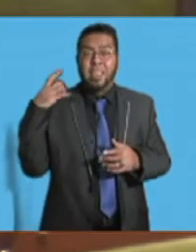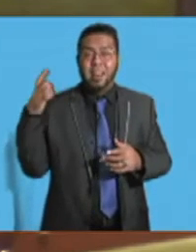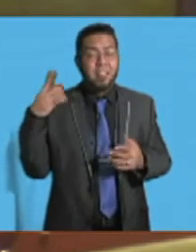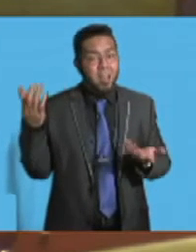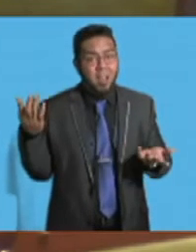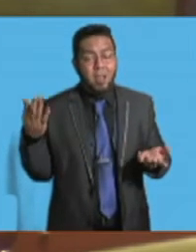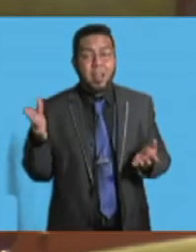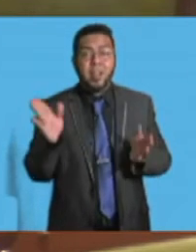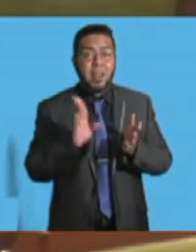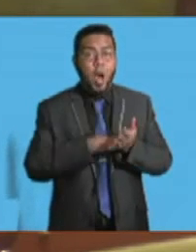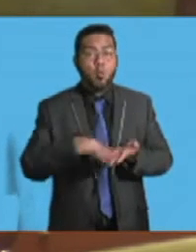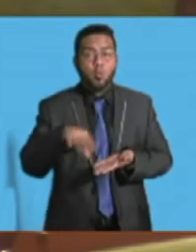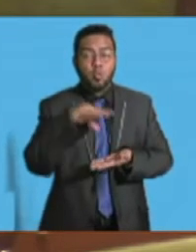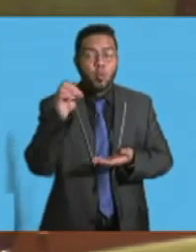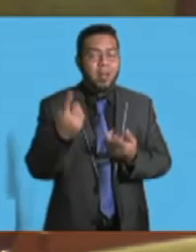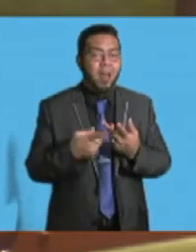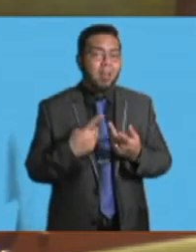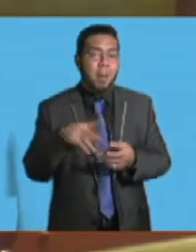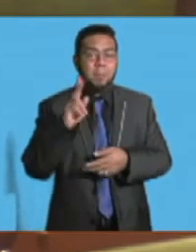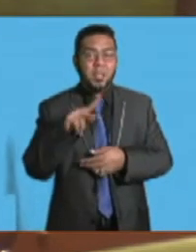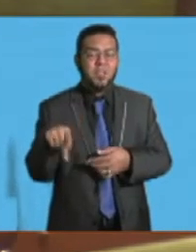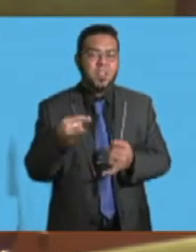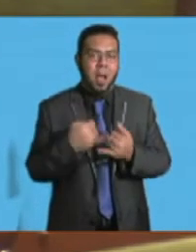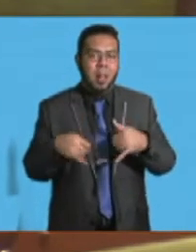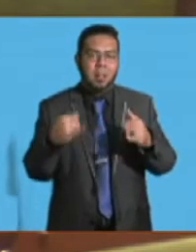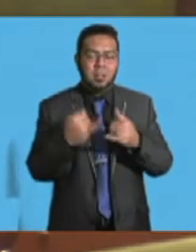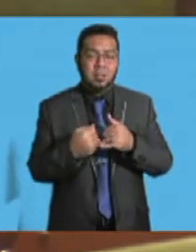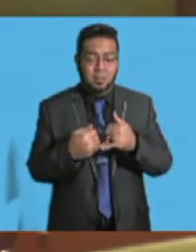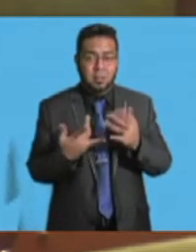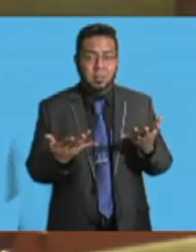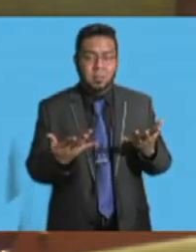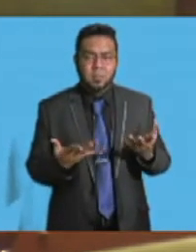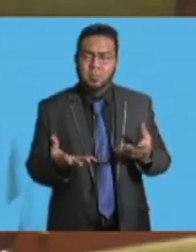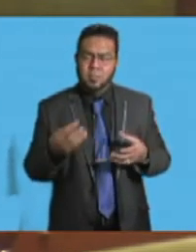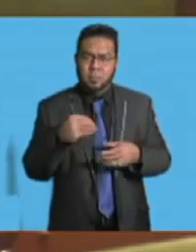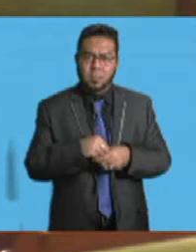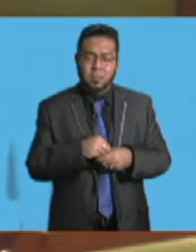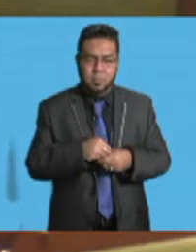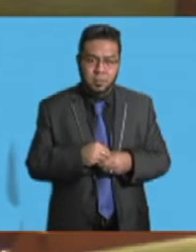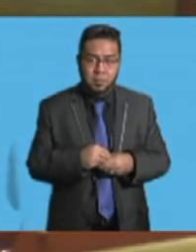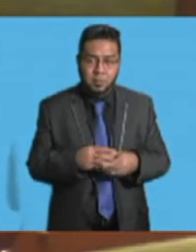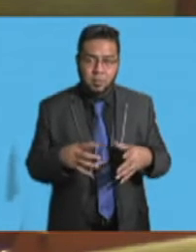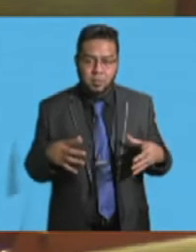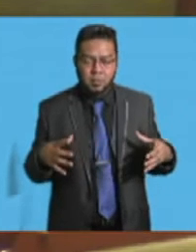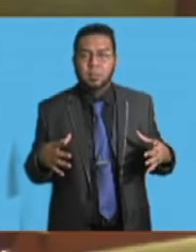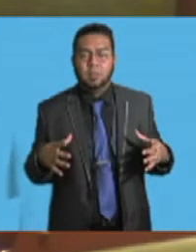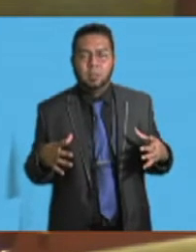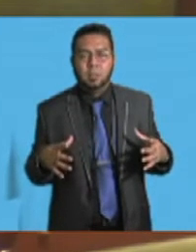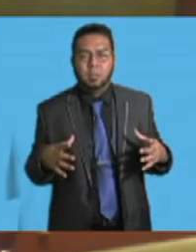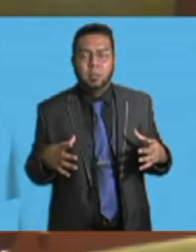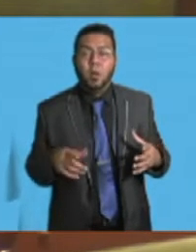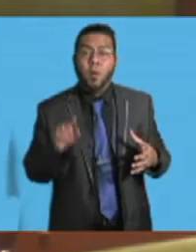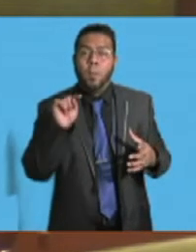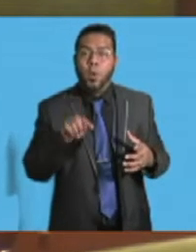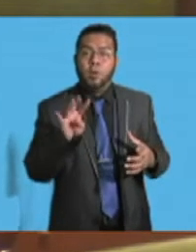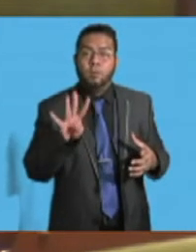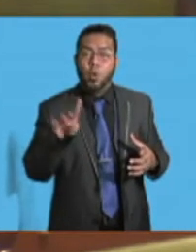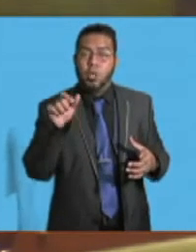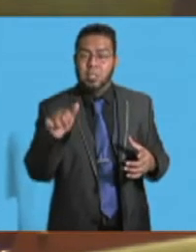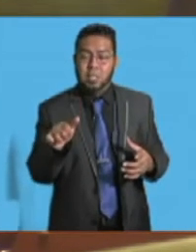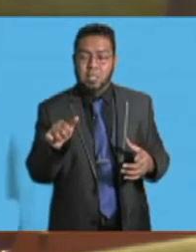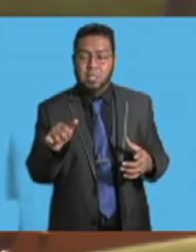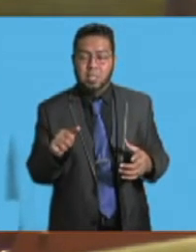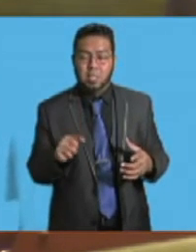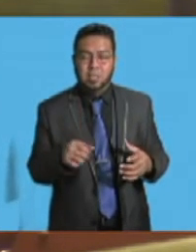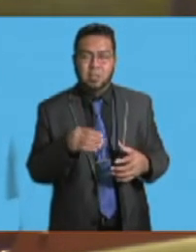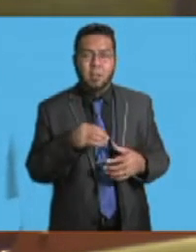Pacific islands. On the other hand, volume of import has also been consistently increasing at an average volume of 0.46 metric tons